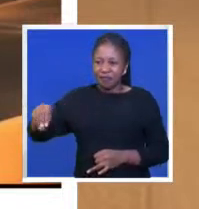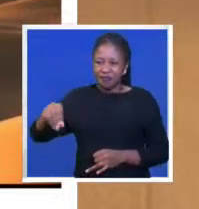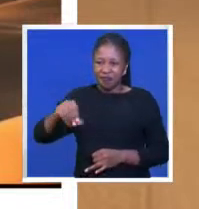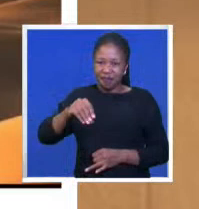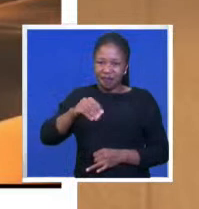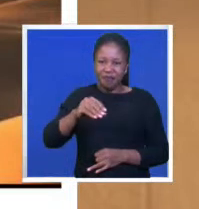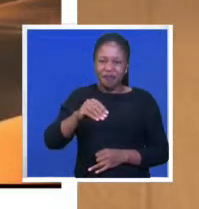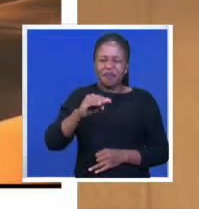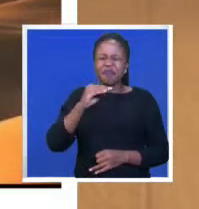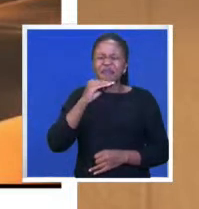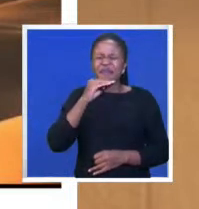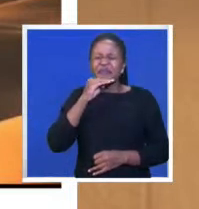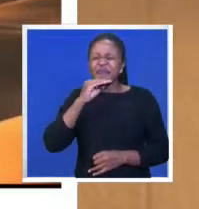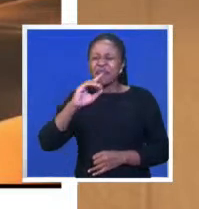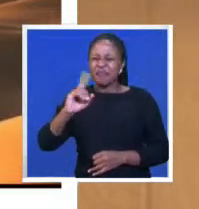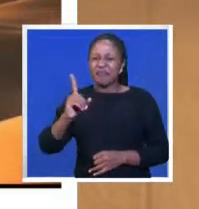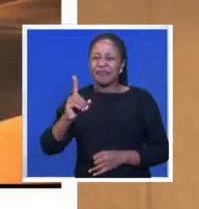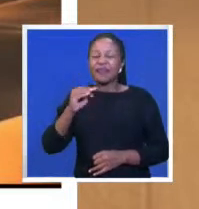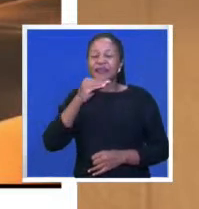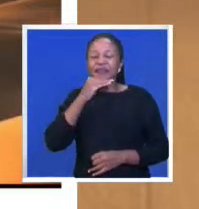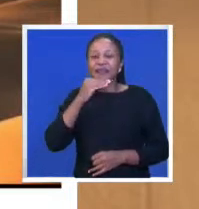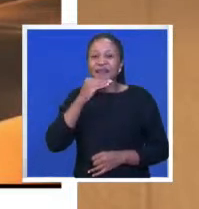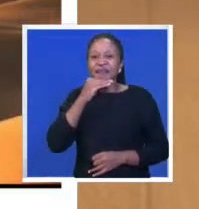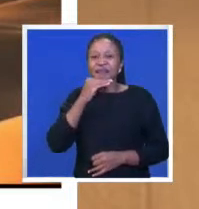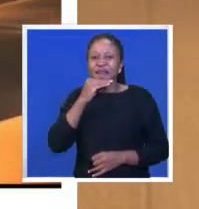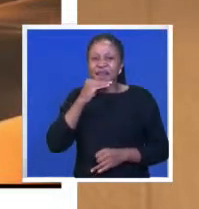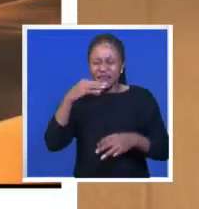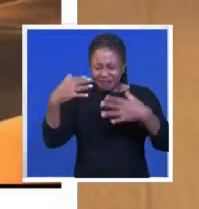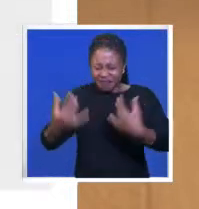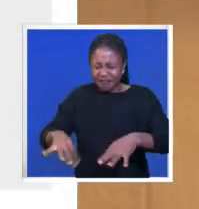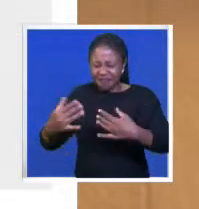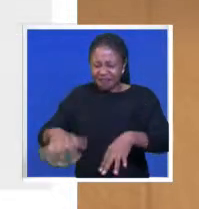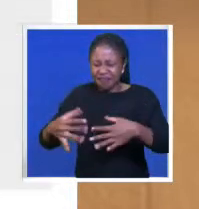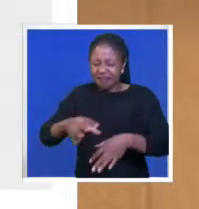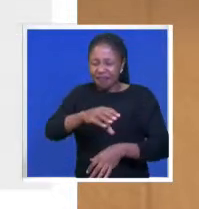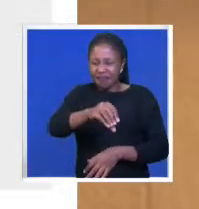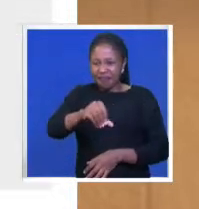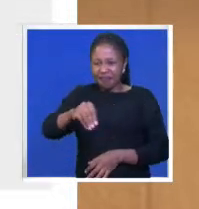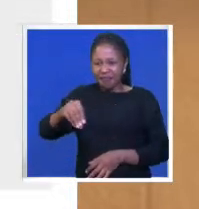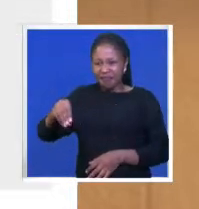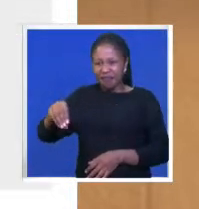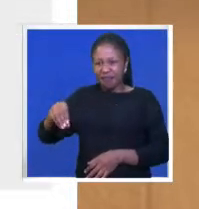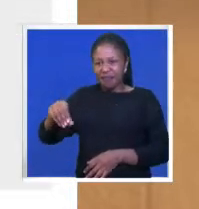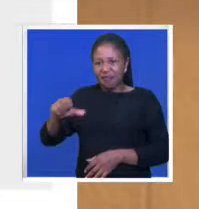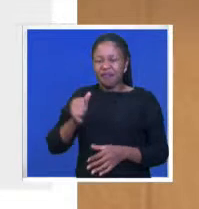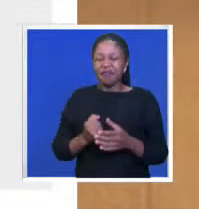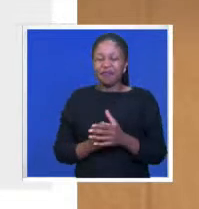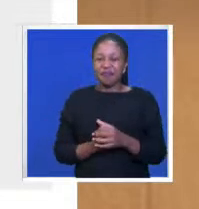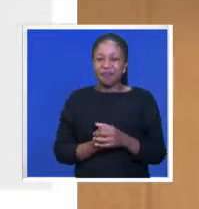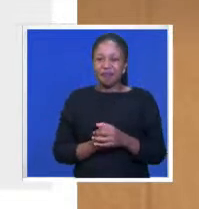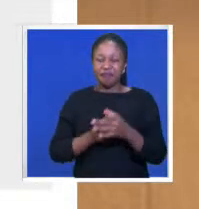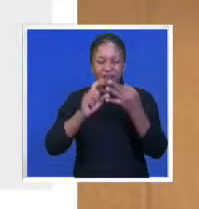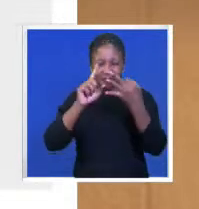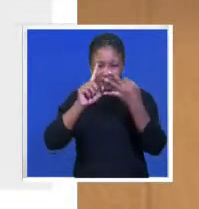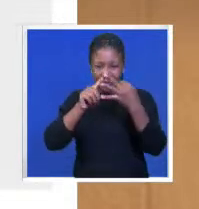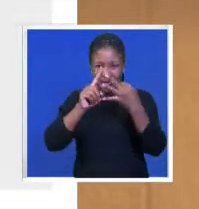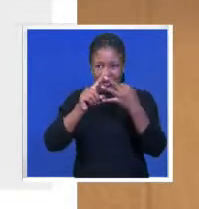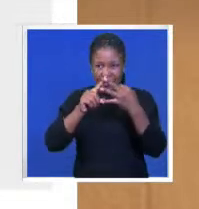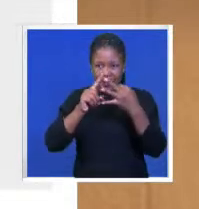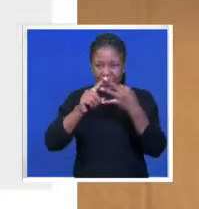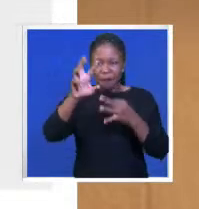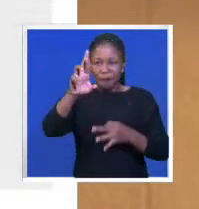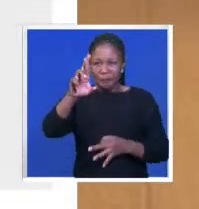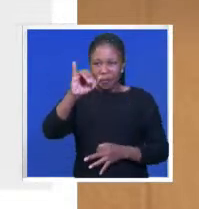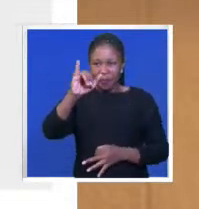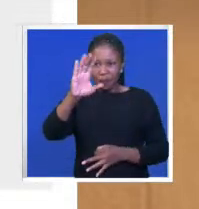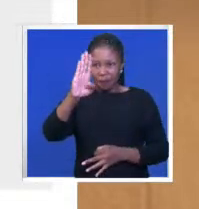dry sand. We move on to the next keyword, which is rib. What